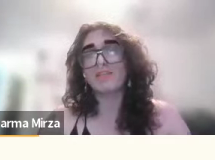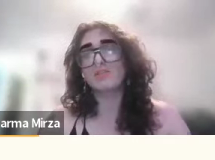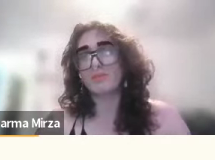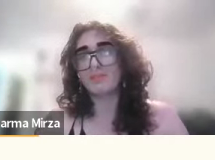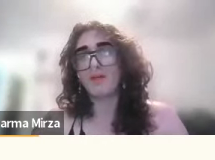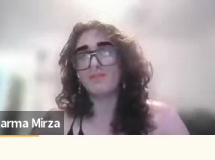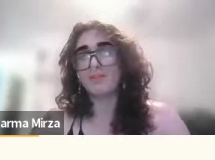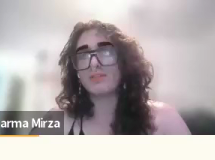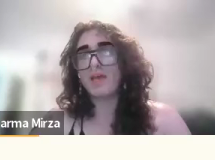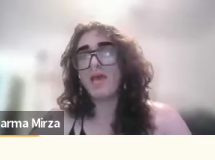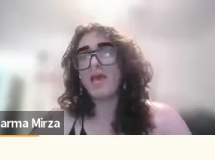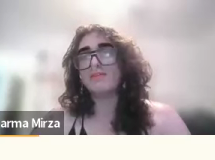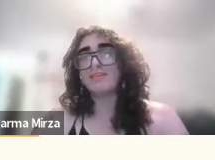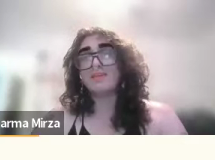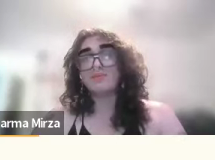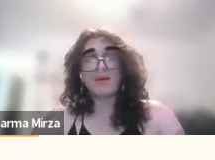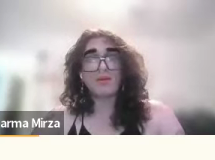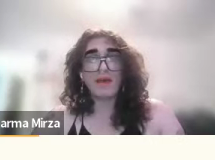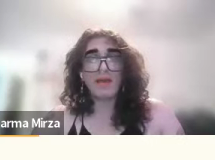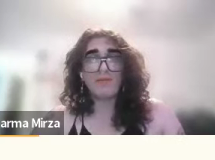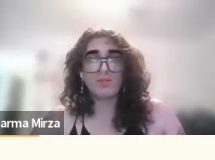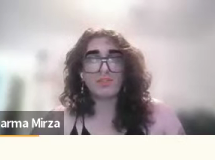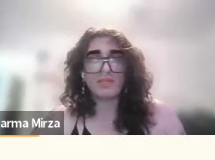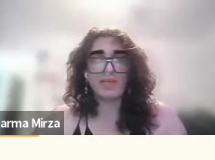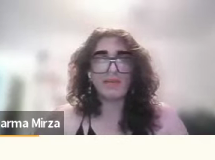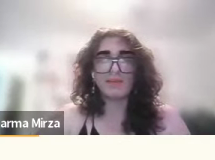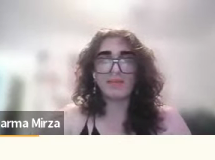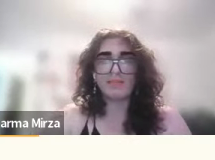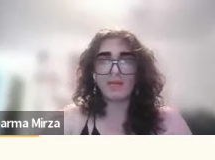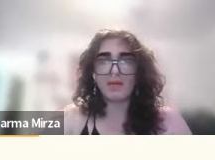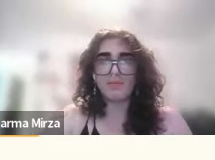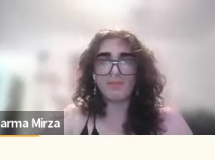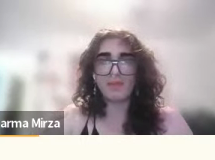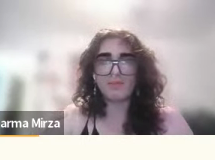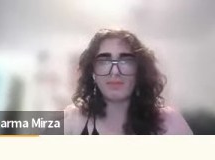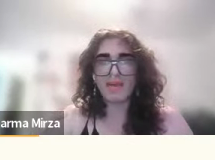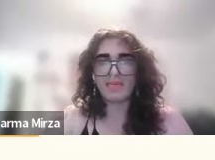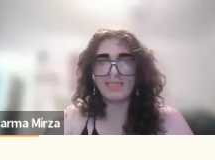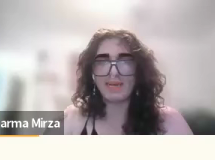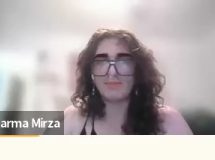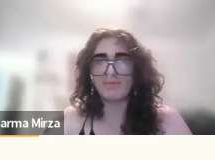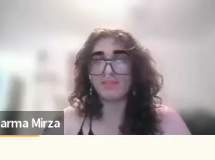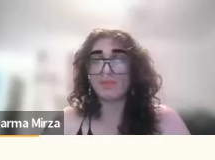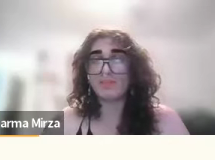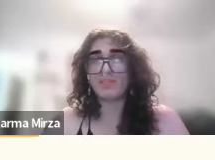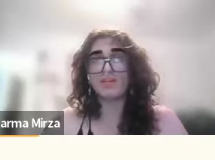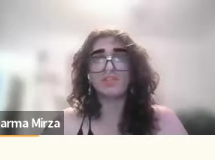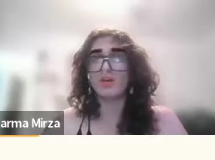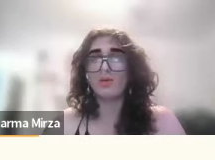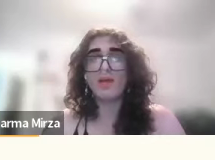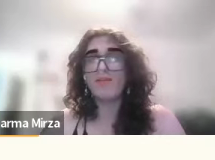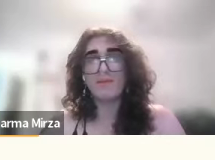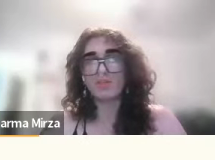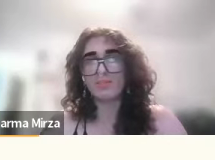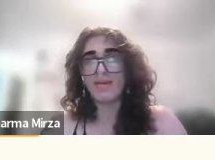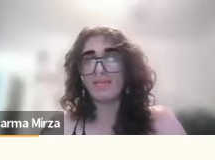is interactions with police officers, and the state doubled down on that, unfortunately. And I think that it was a misguided attempt, because the research has not